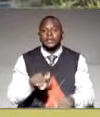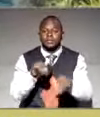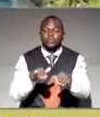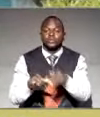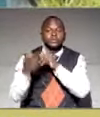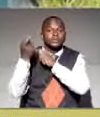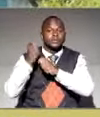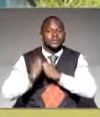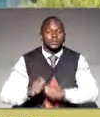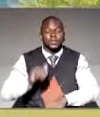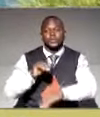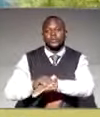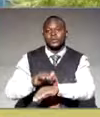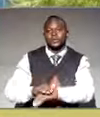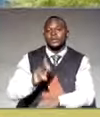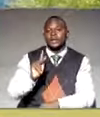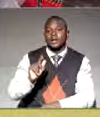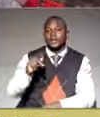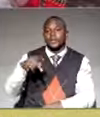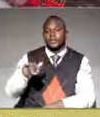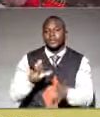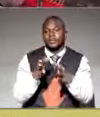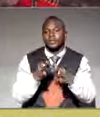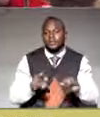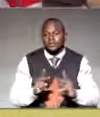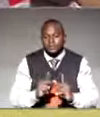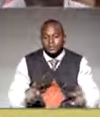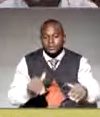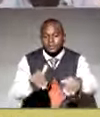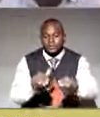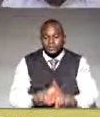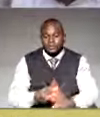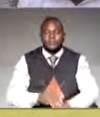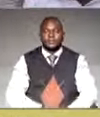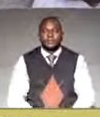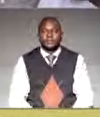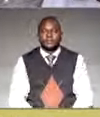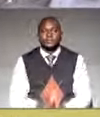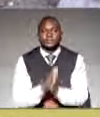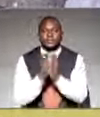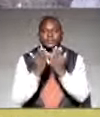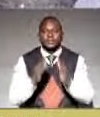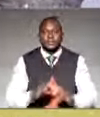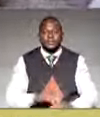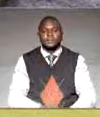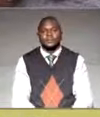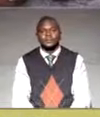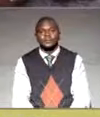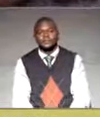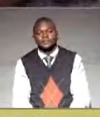home in Mukono Kapeke tomorrow. May their souls rest in eternal peace. I'm Nafika Farida,